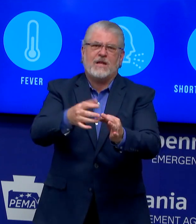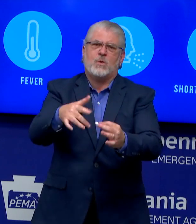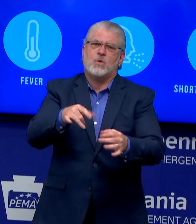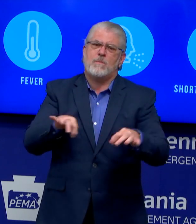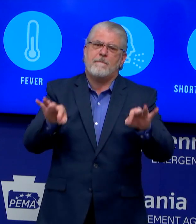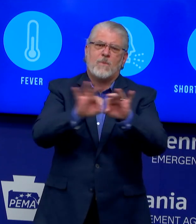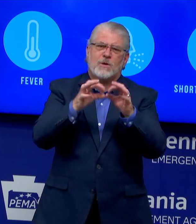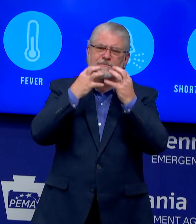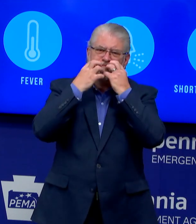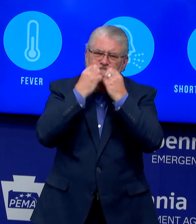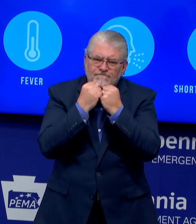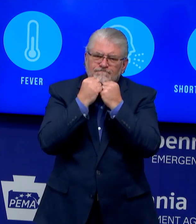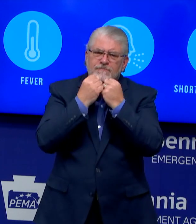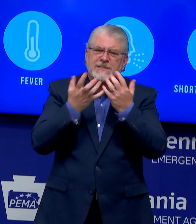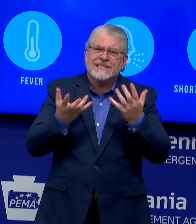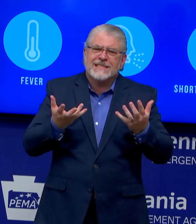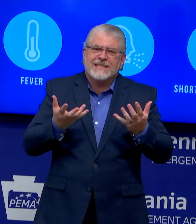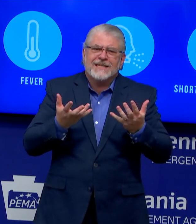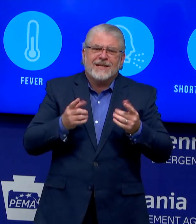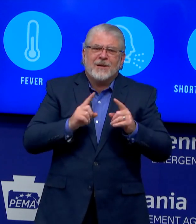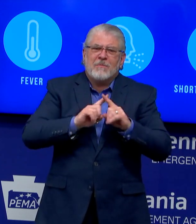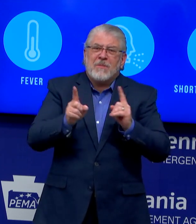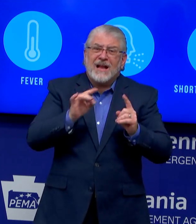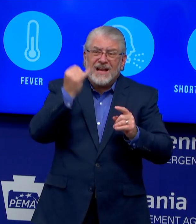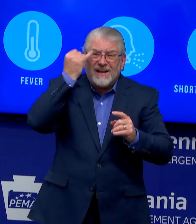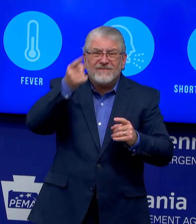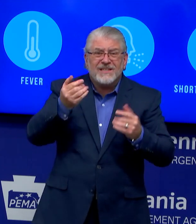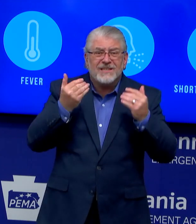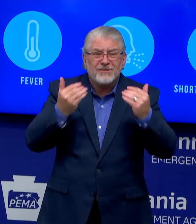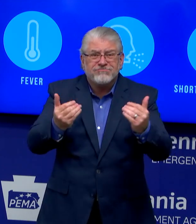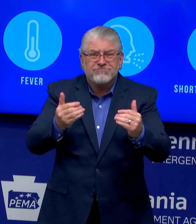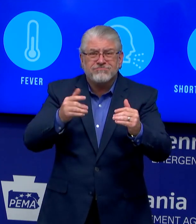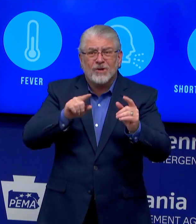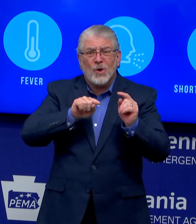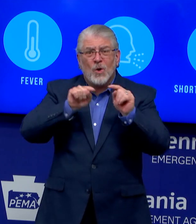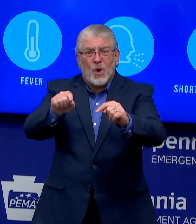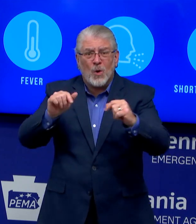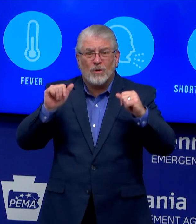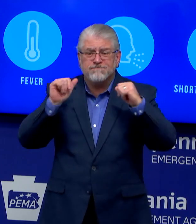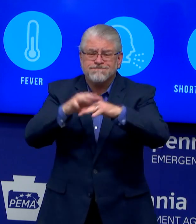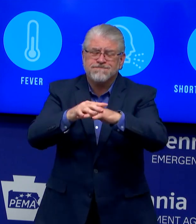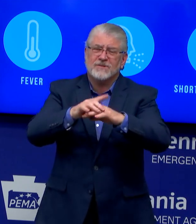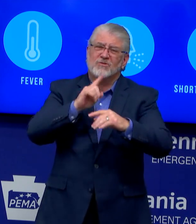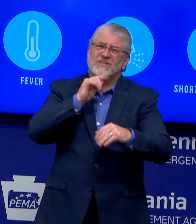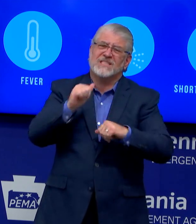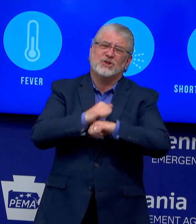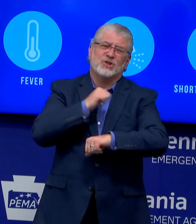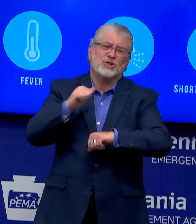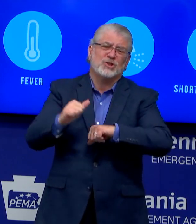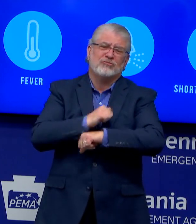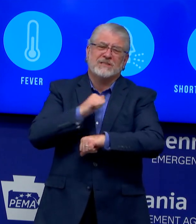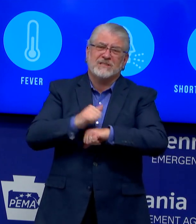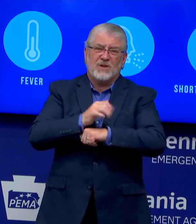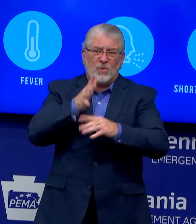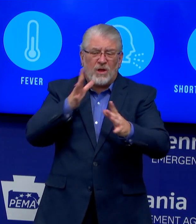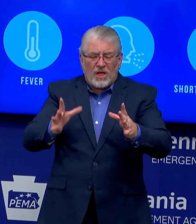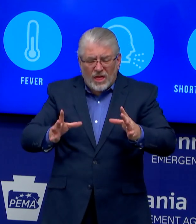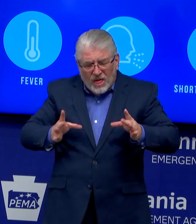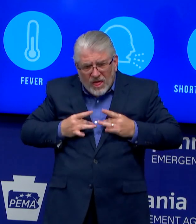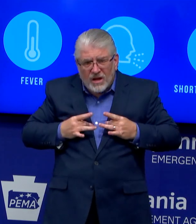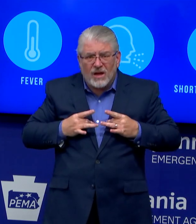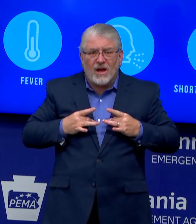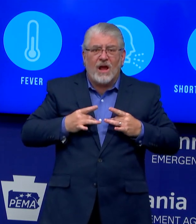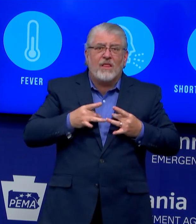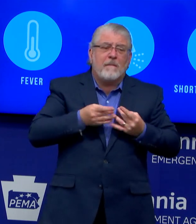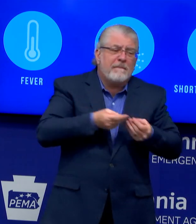people. That puts them at risk to spreading COVID-19 to themselves, to the other people in the church, and then potentially to